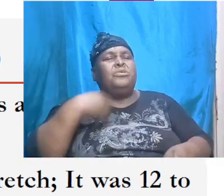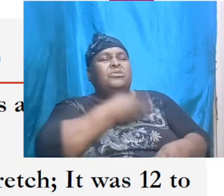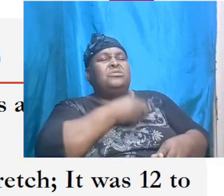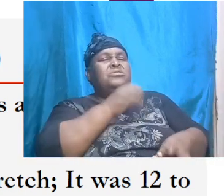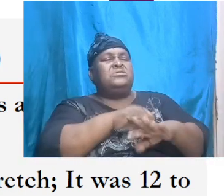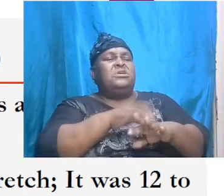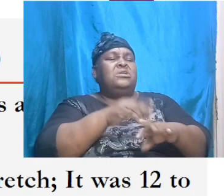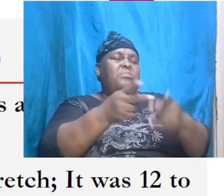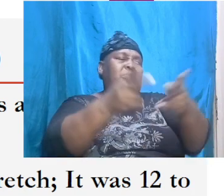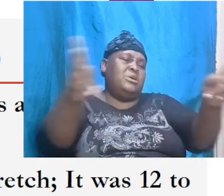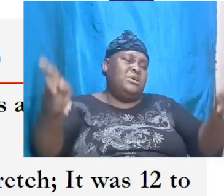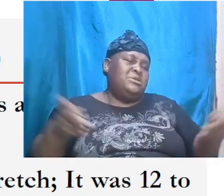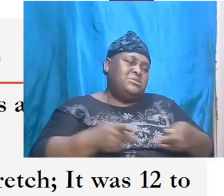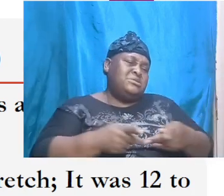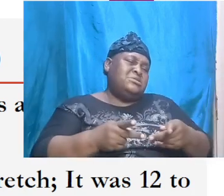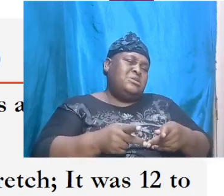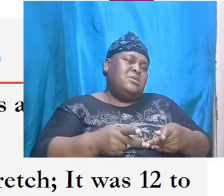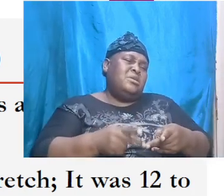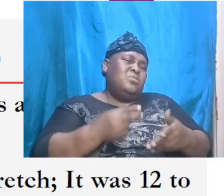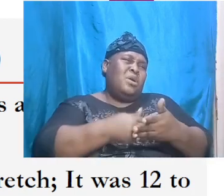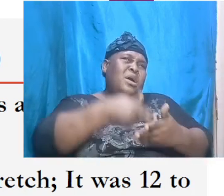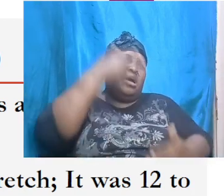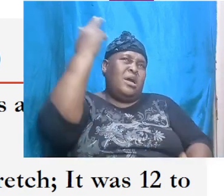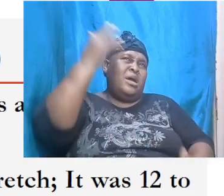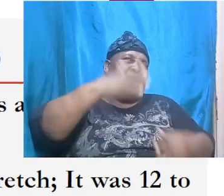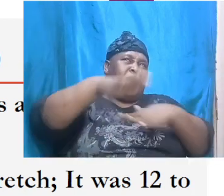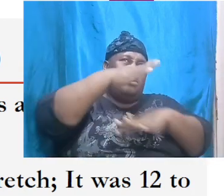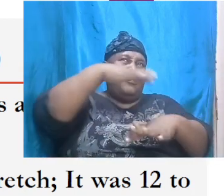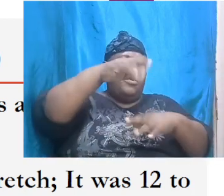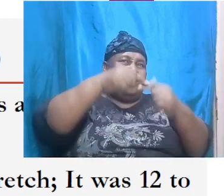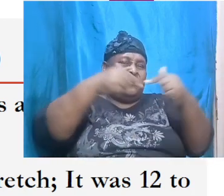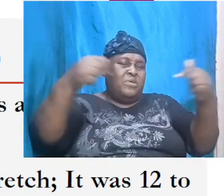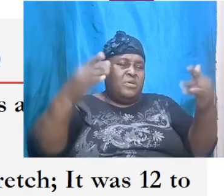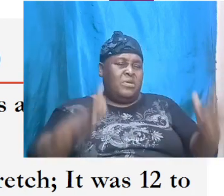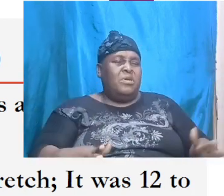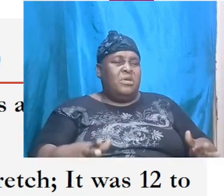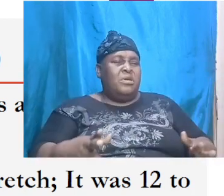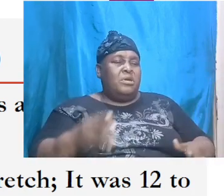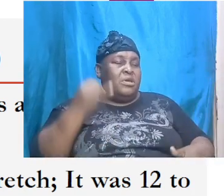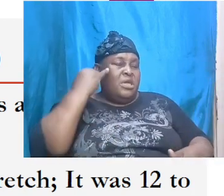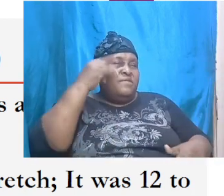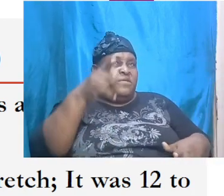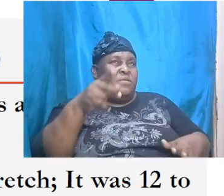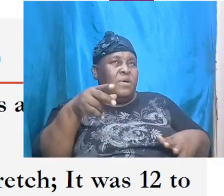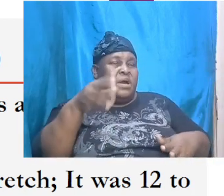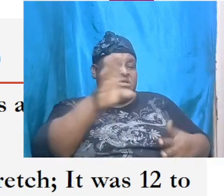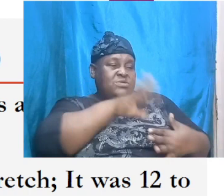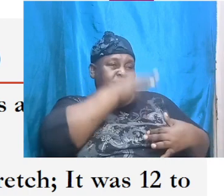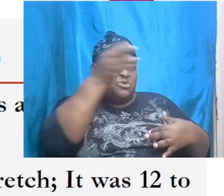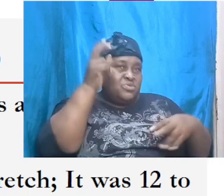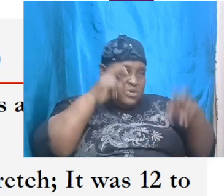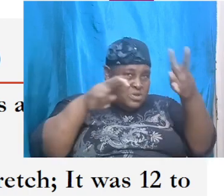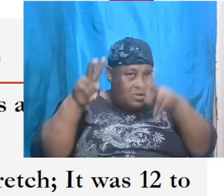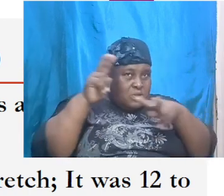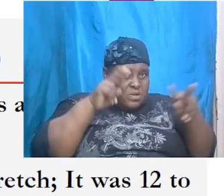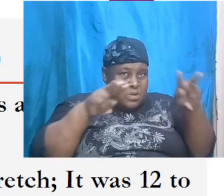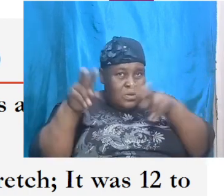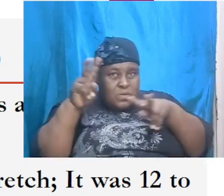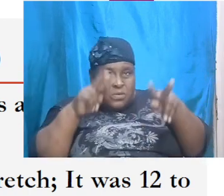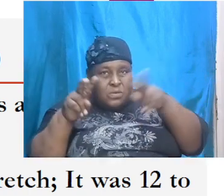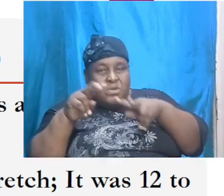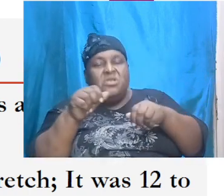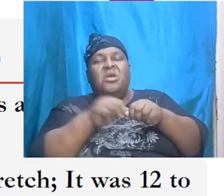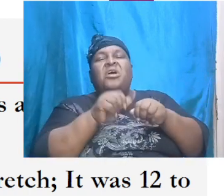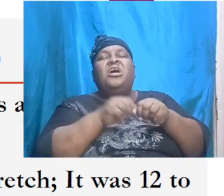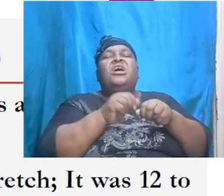we are high above the enemy. We can see the enemy coming from far. If you have spiritual discerning, amen, and every child of God, amen,